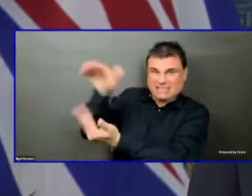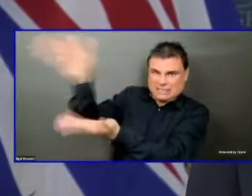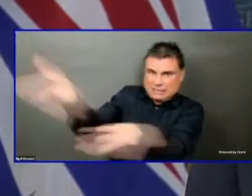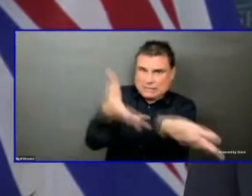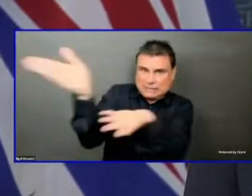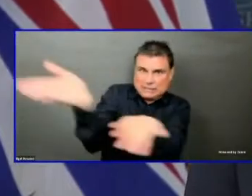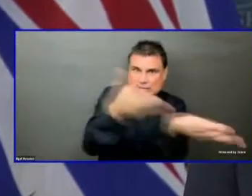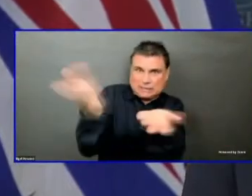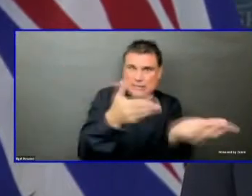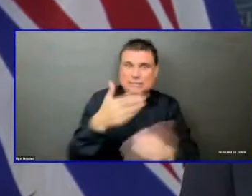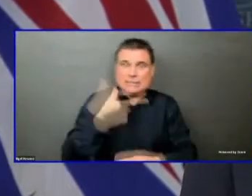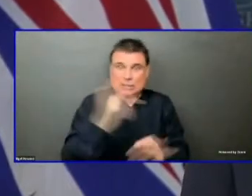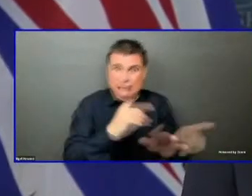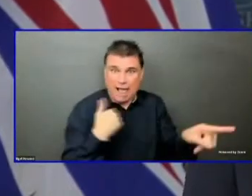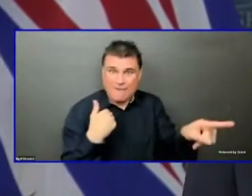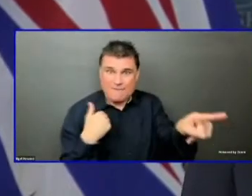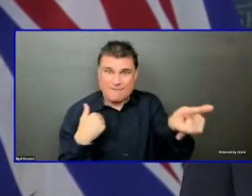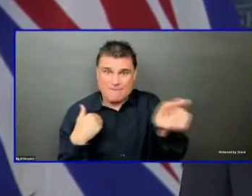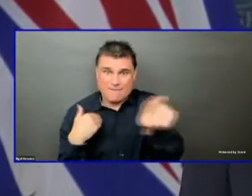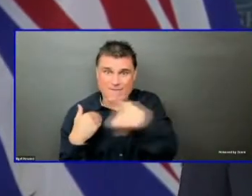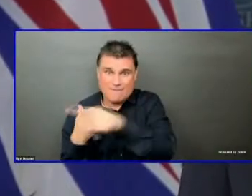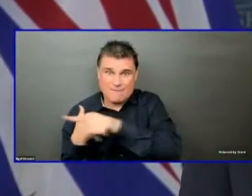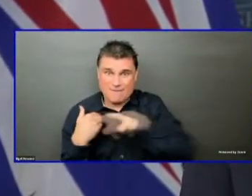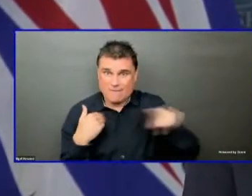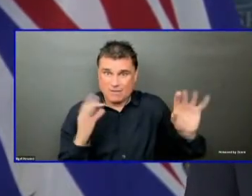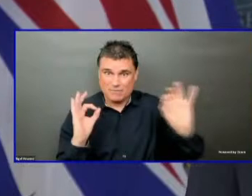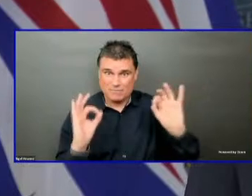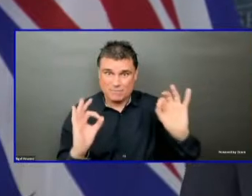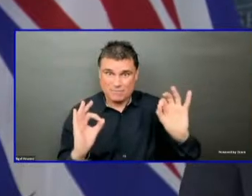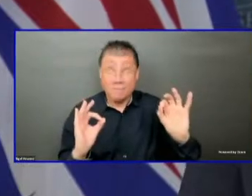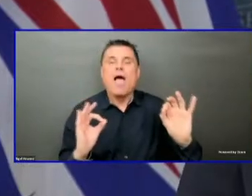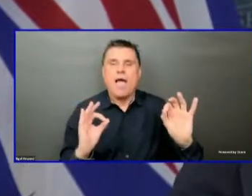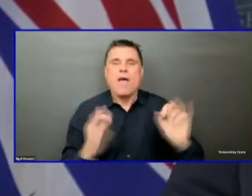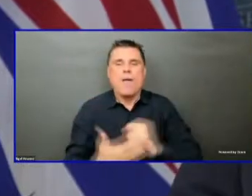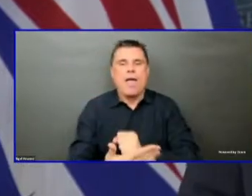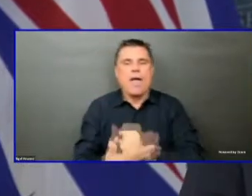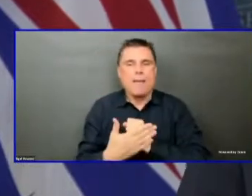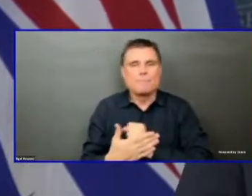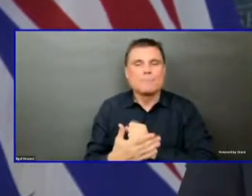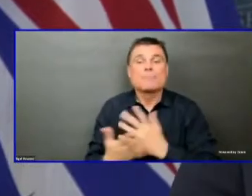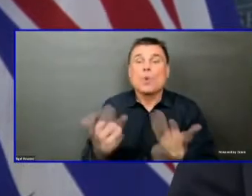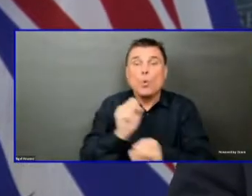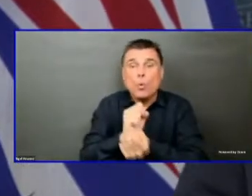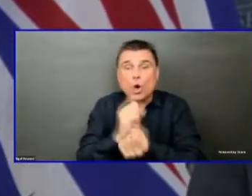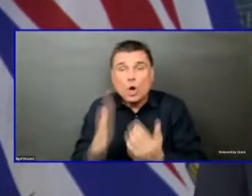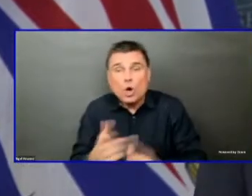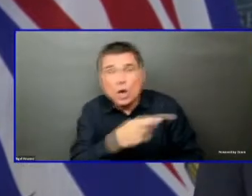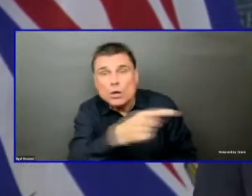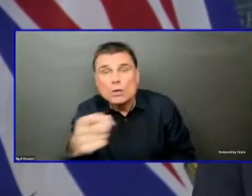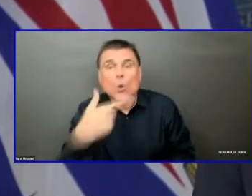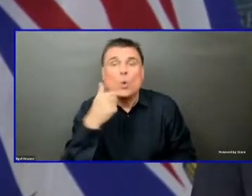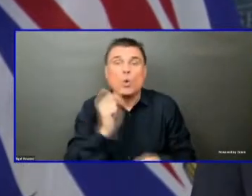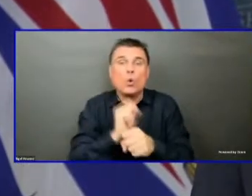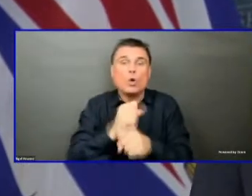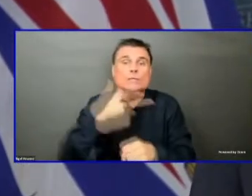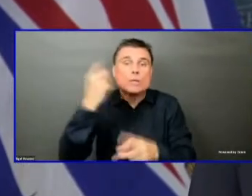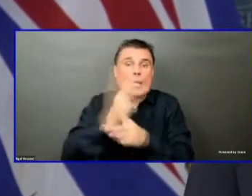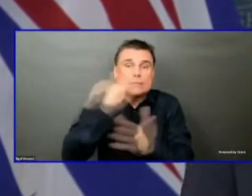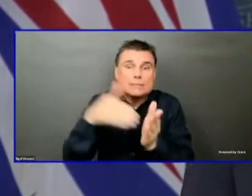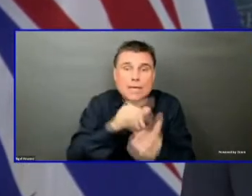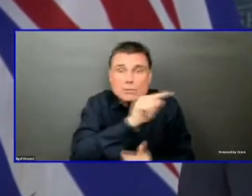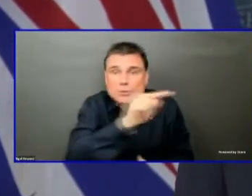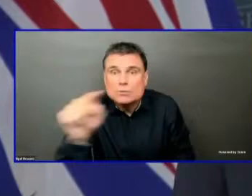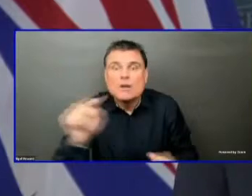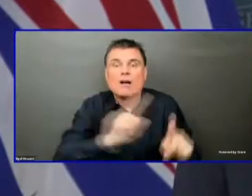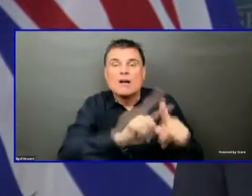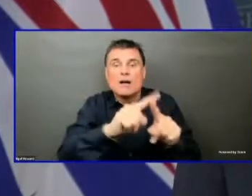our healthcare institutions right now, but it's not the answer in and of itself until we get much